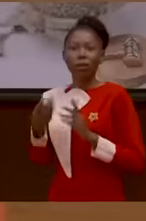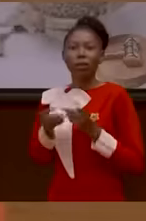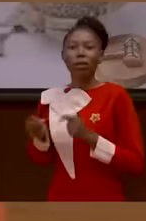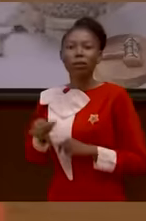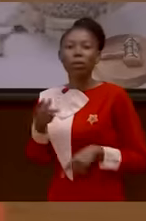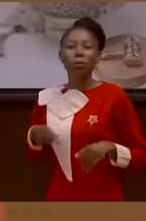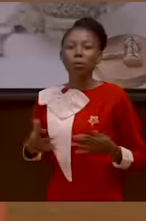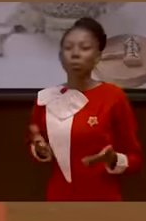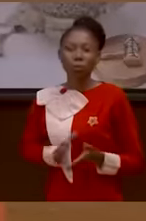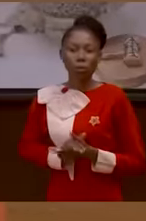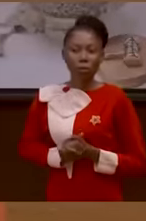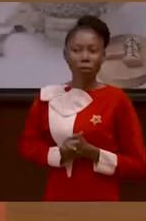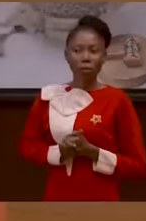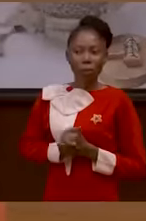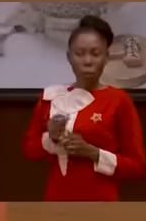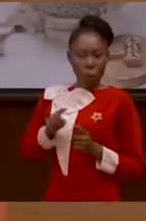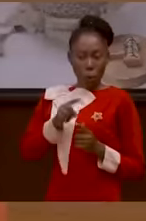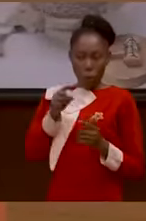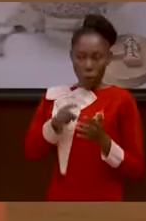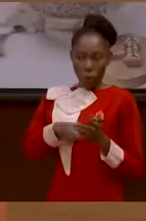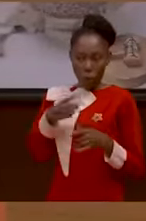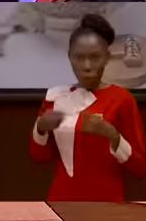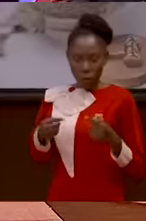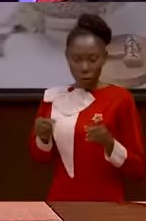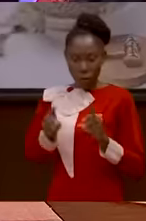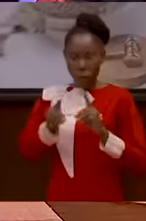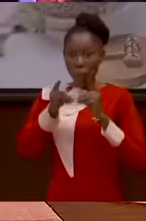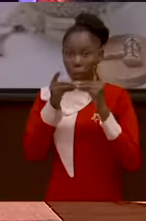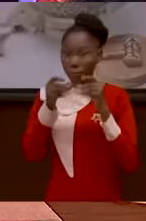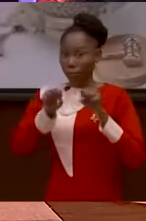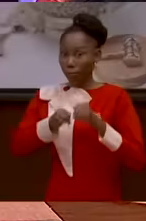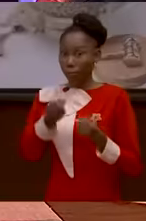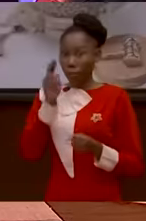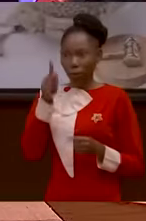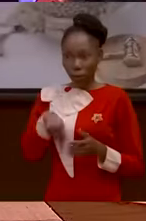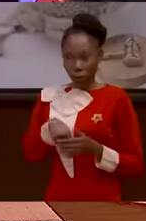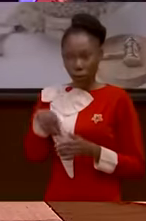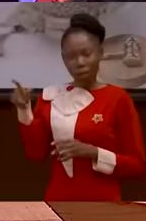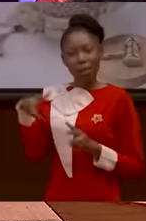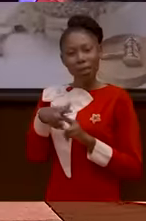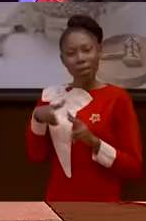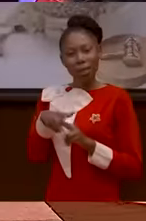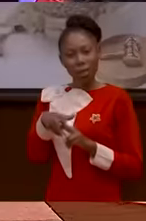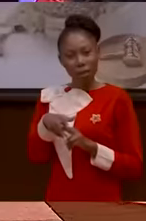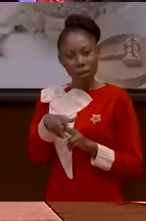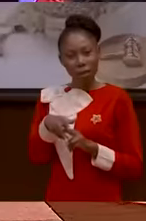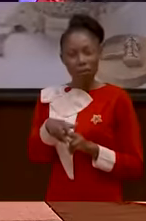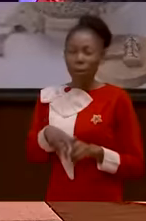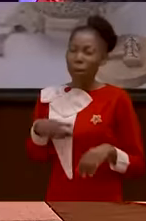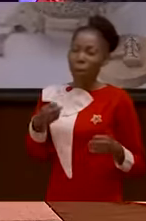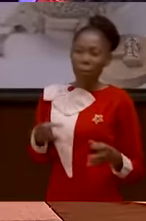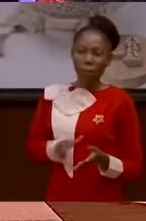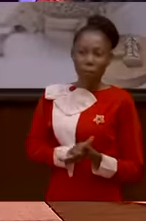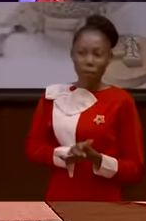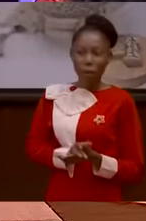dating. So what happened, why the relationship came to an end was that It is a lot. Even when we were in a relationship, he